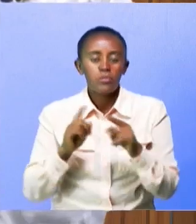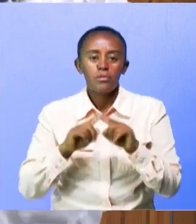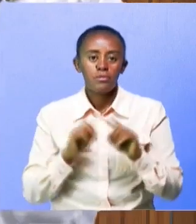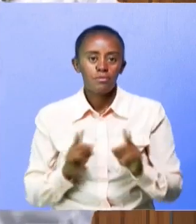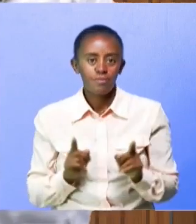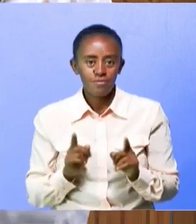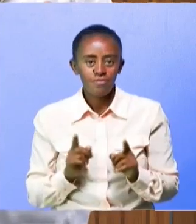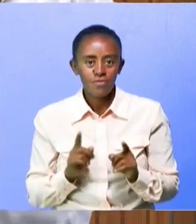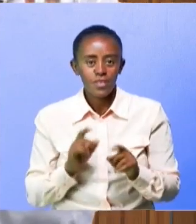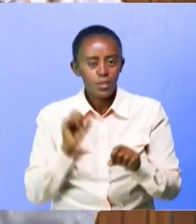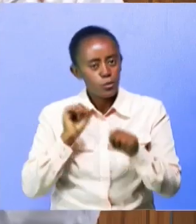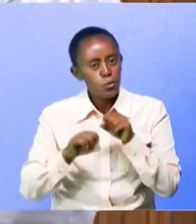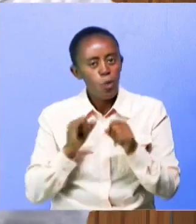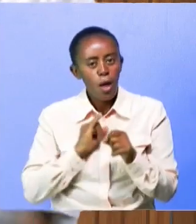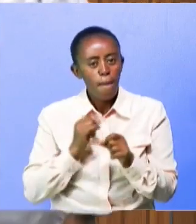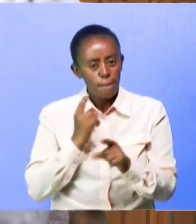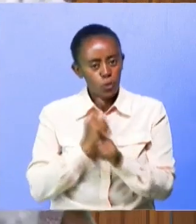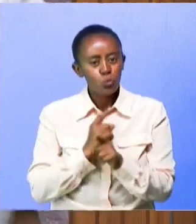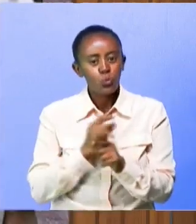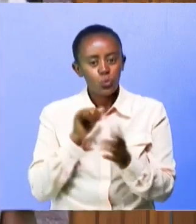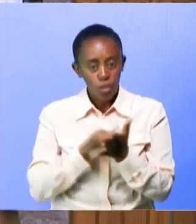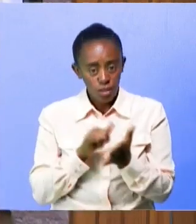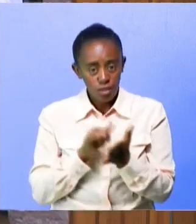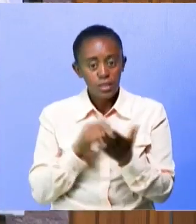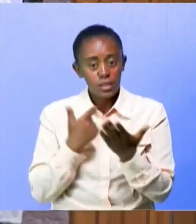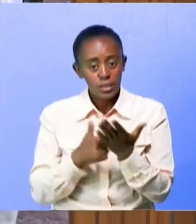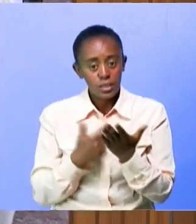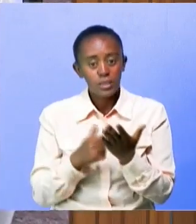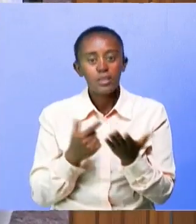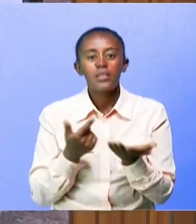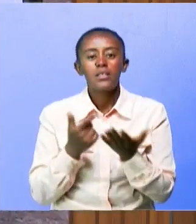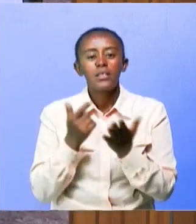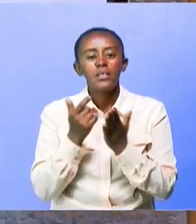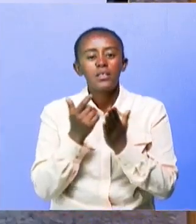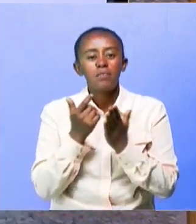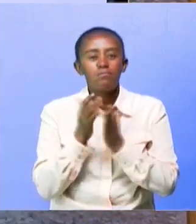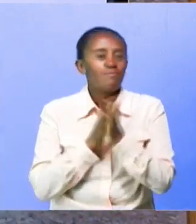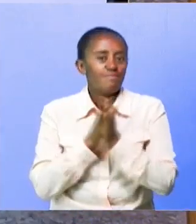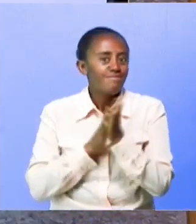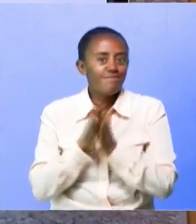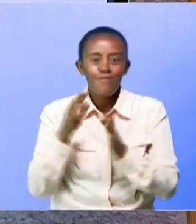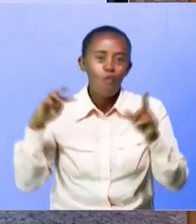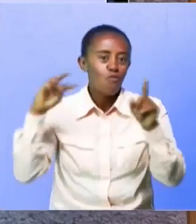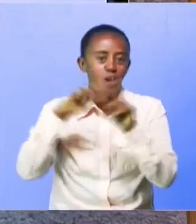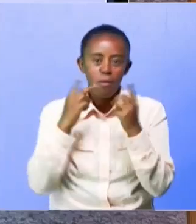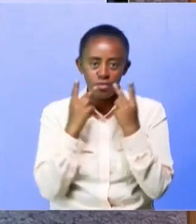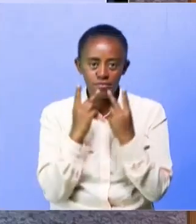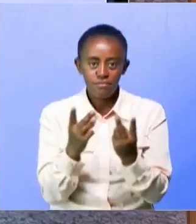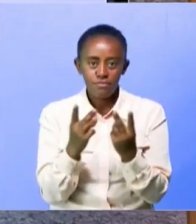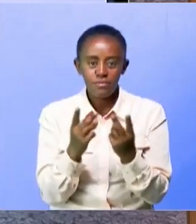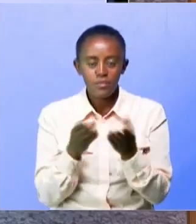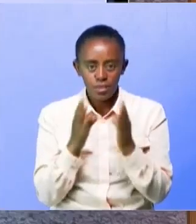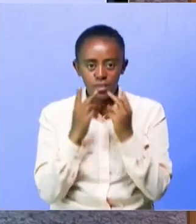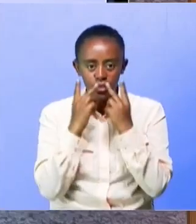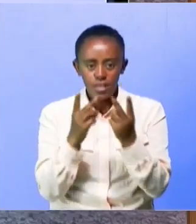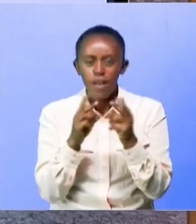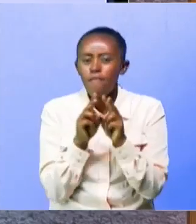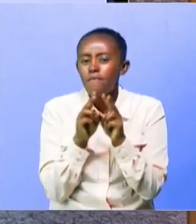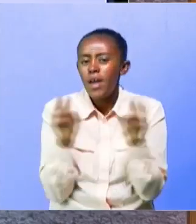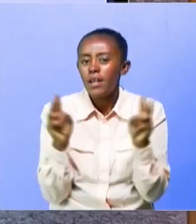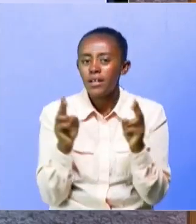So I'm sure that you are ready to study these interesting vocabularies. Let's go and see some of very